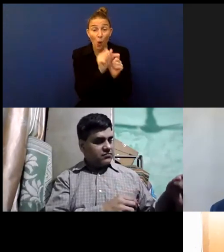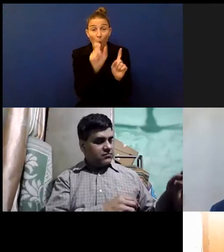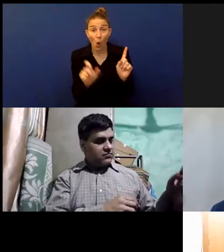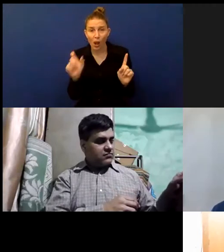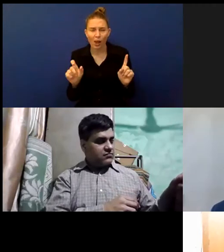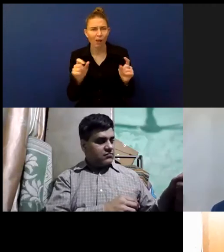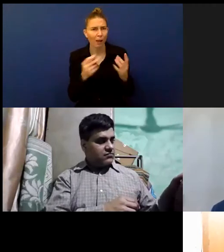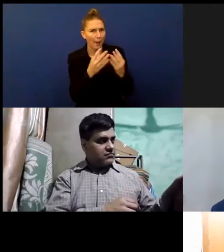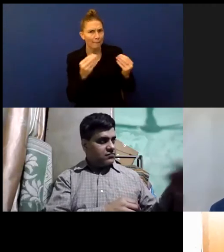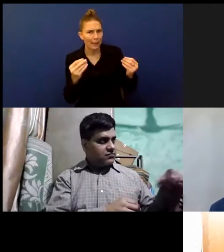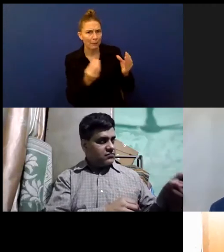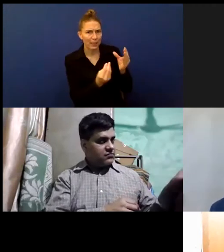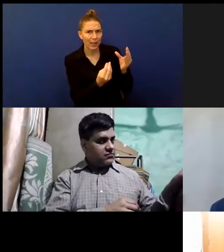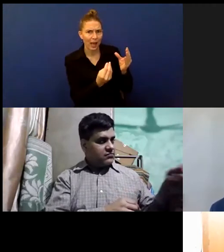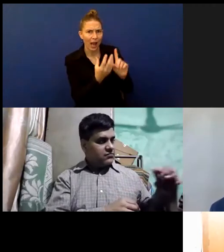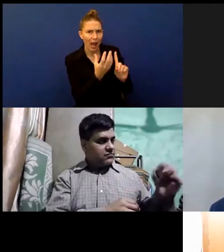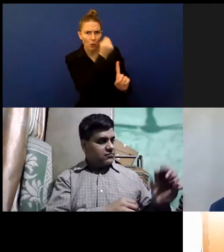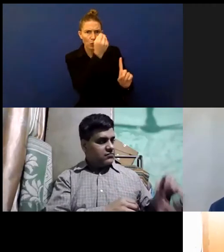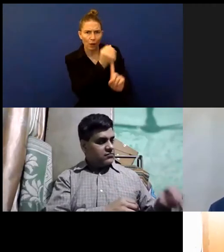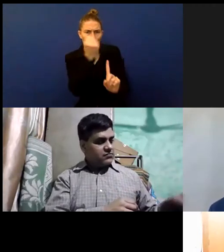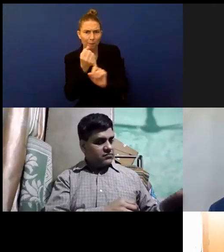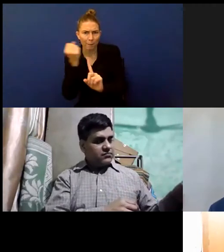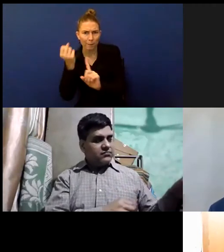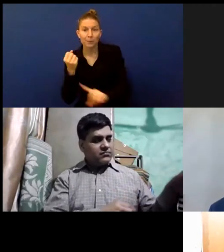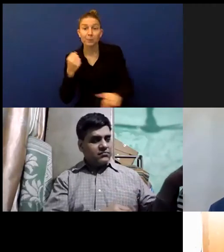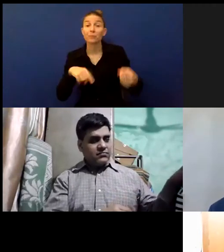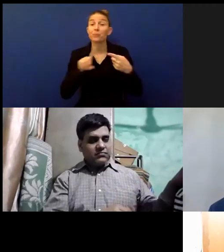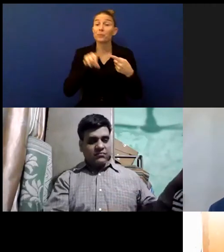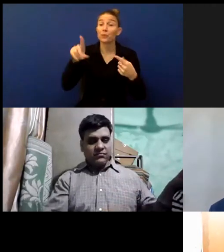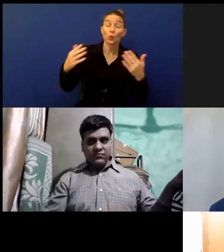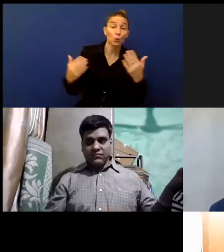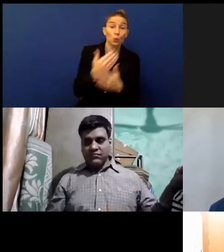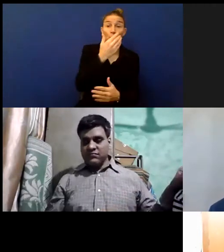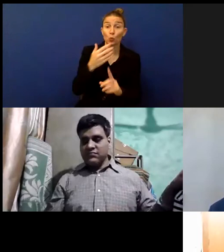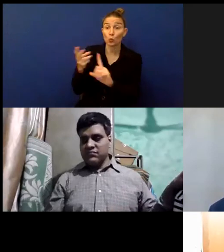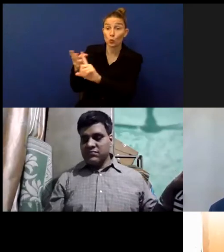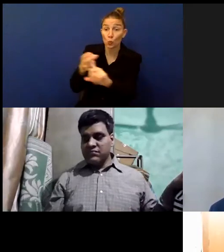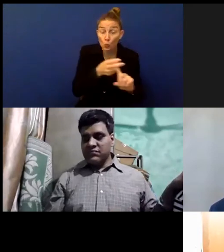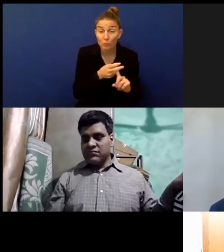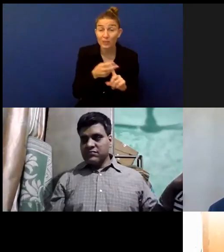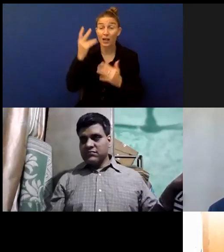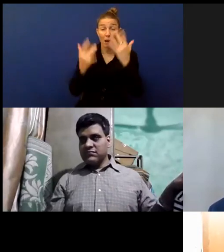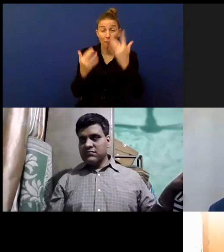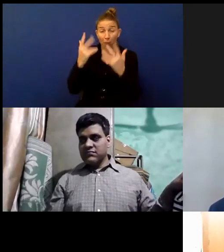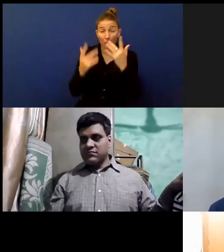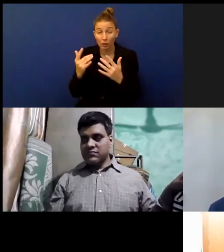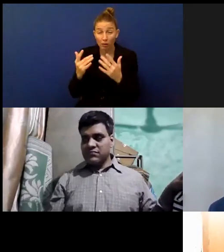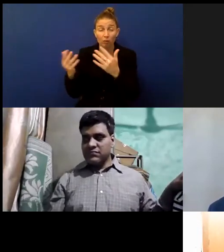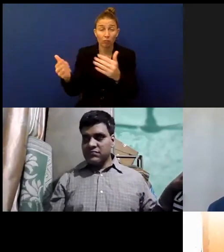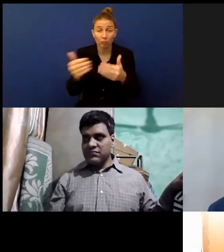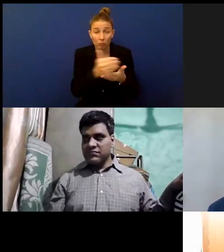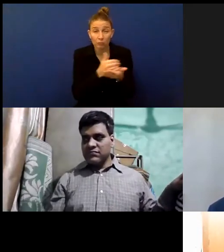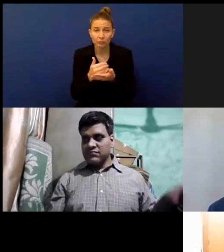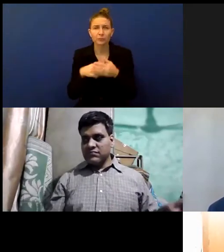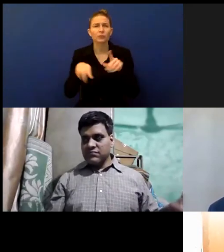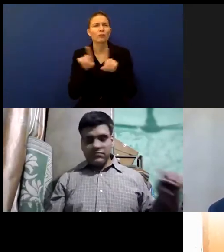from this. First of all, the number of good improvements, the challenges that we are all facing, the different levels,